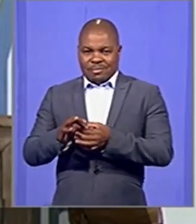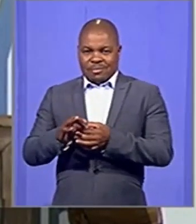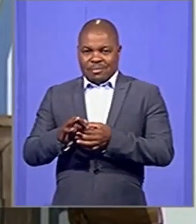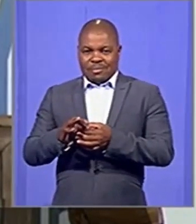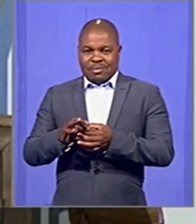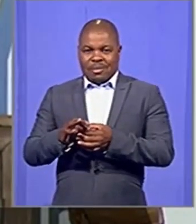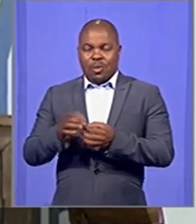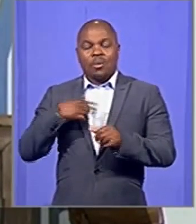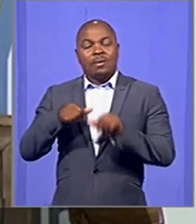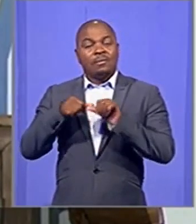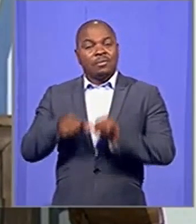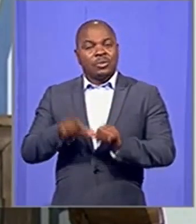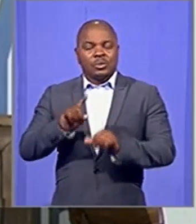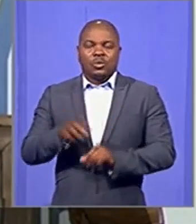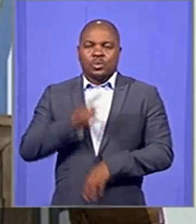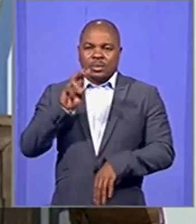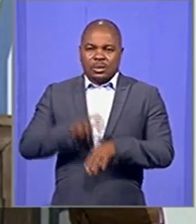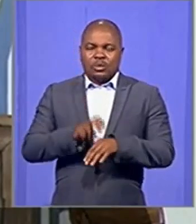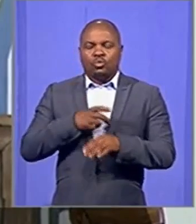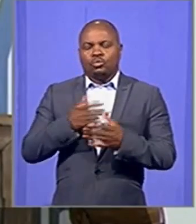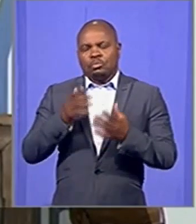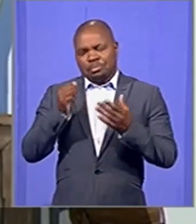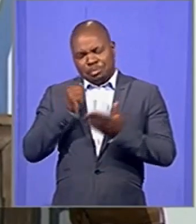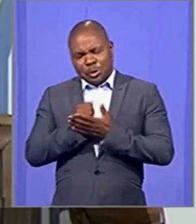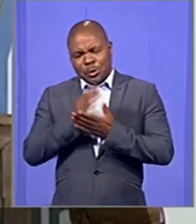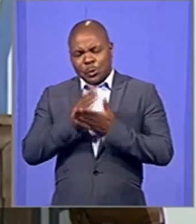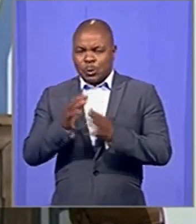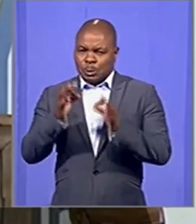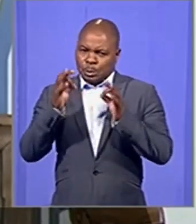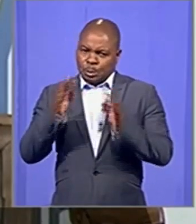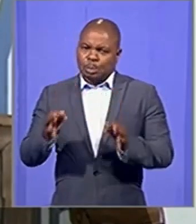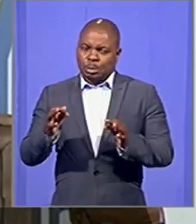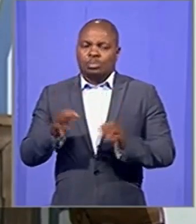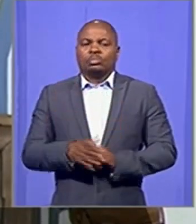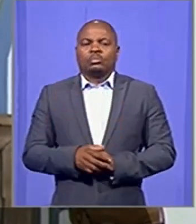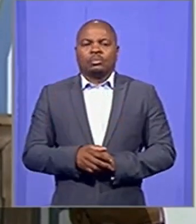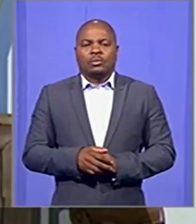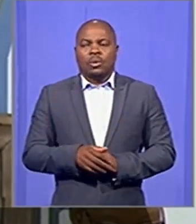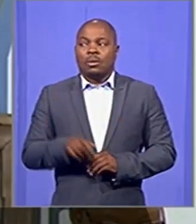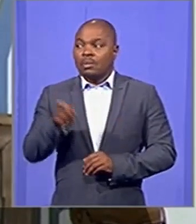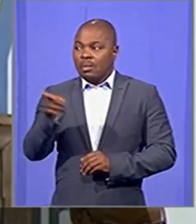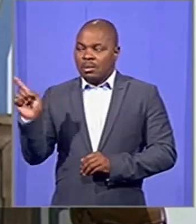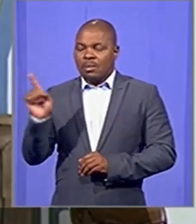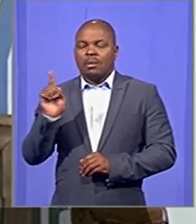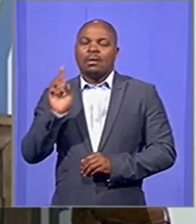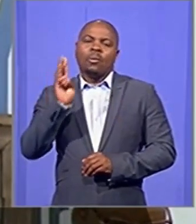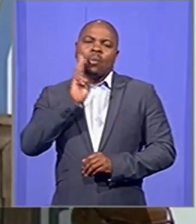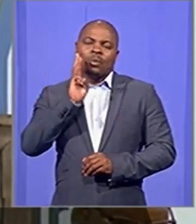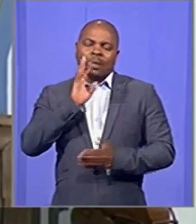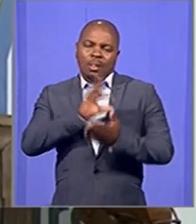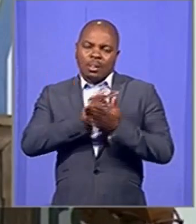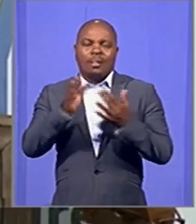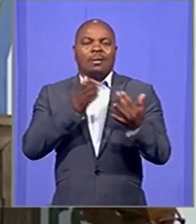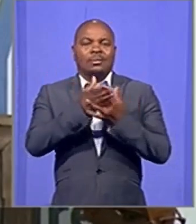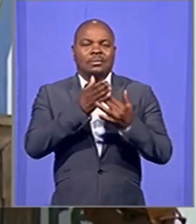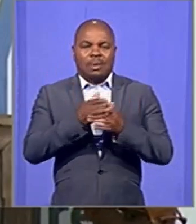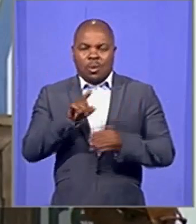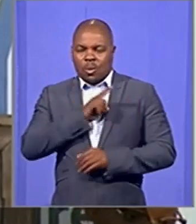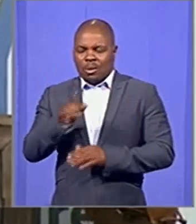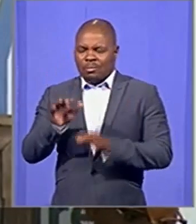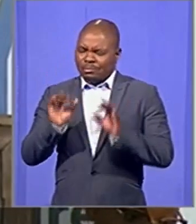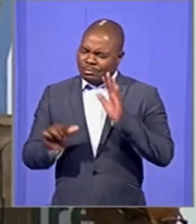need for immediate action to ensure safe access to clean water, a fundamental human